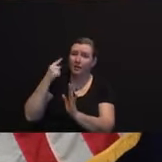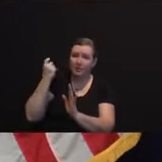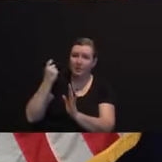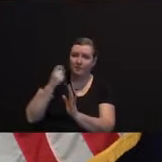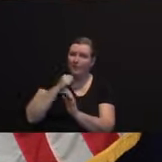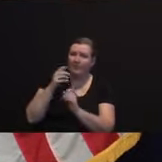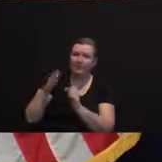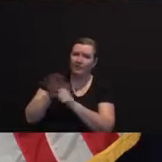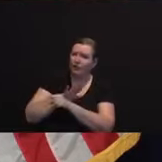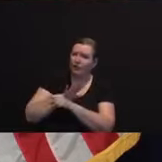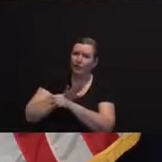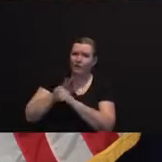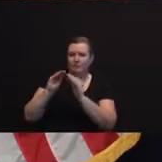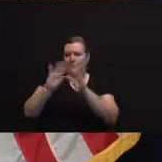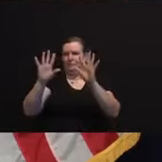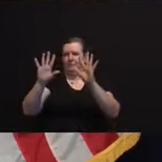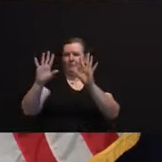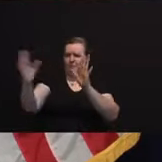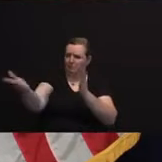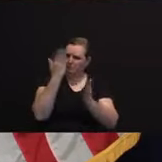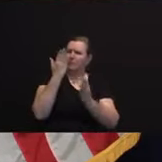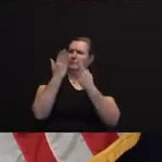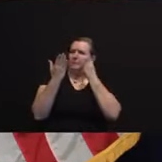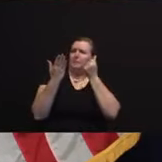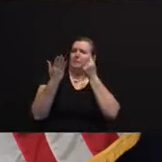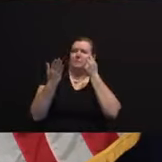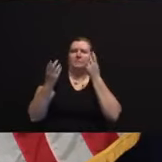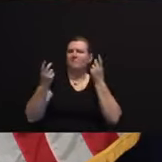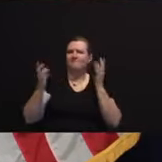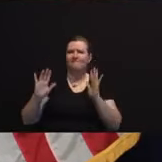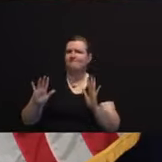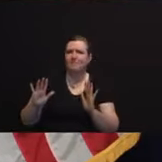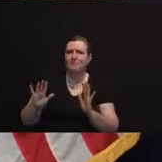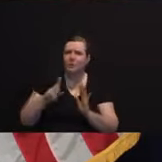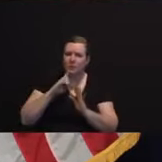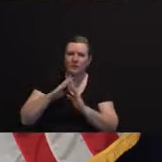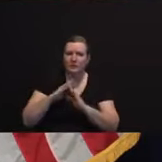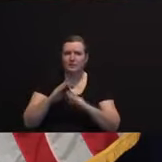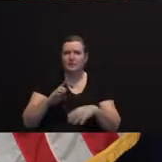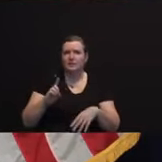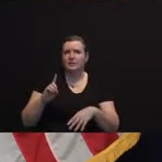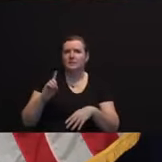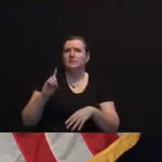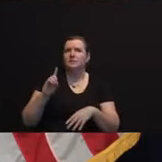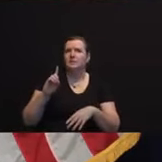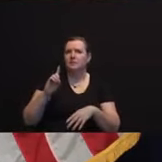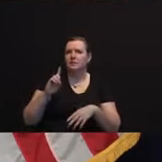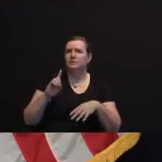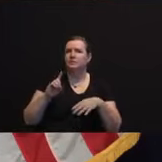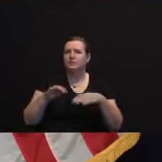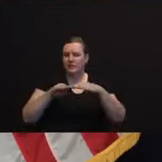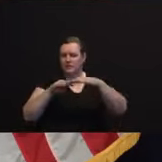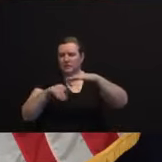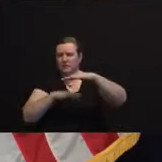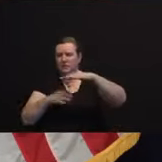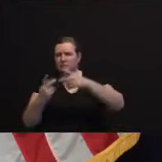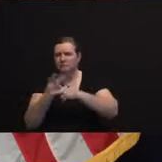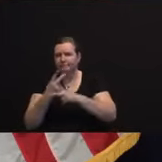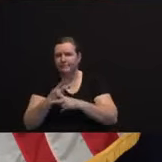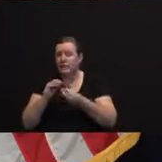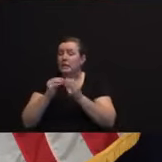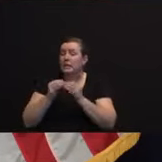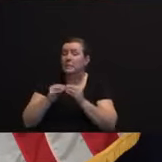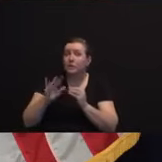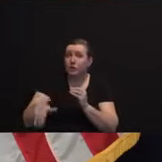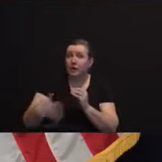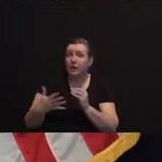because it gets back to what is your denominator of the actual case numbers. We have to recognize that there's still going to be a significant number that